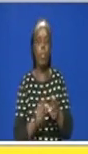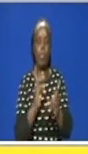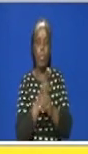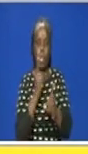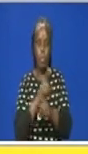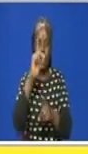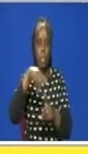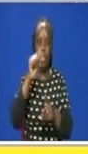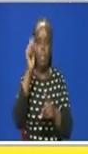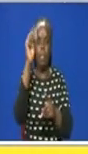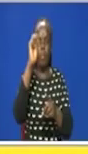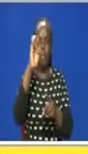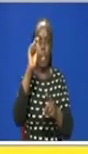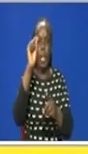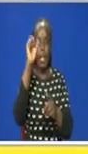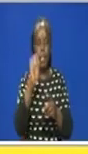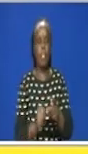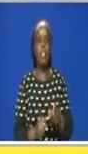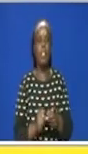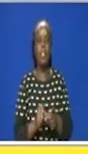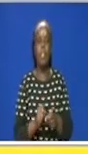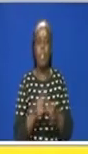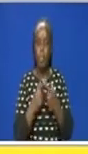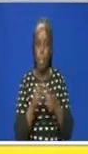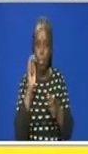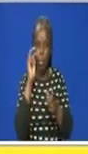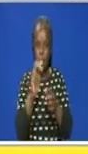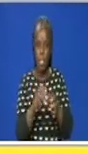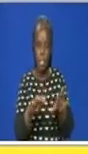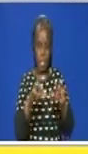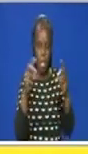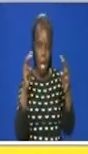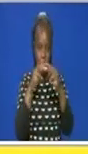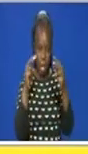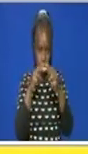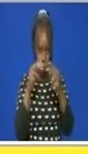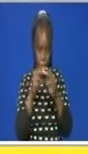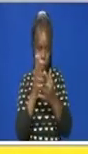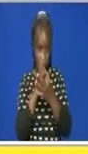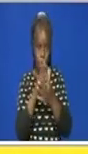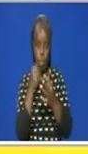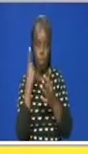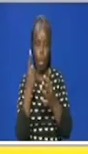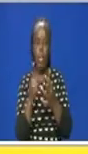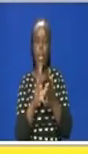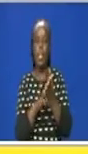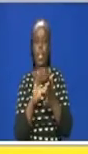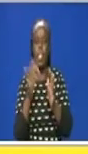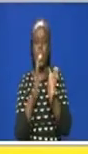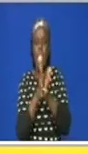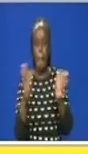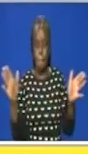Earth's orbit, we have Mars orbit. Yes. But you can see there's a space between here and this one for Jupiter. There's a very big